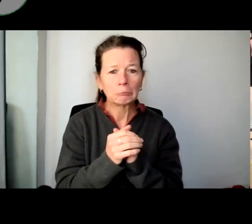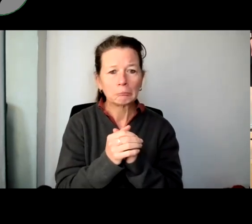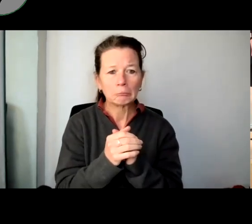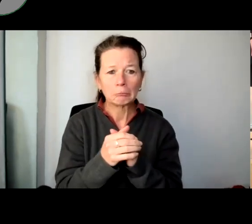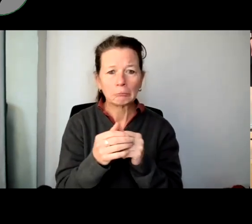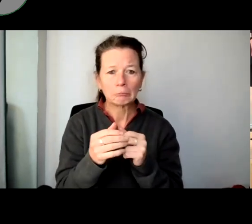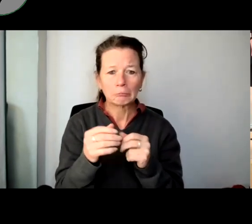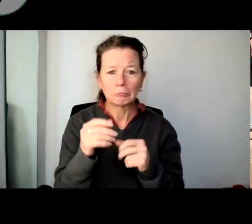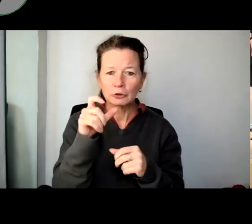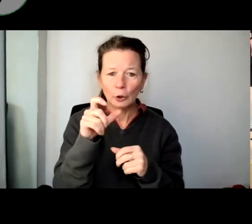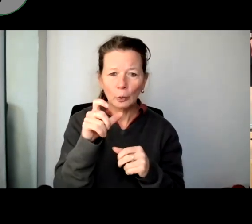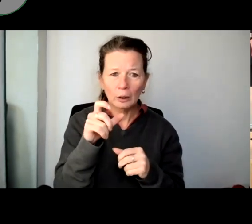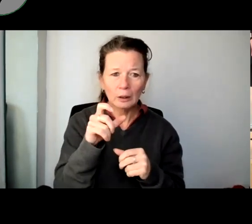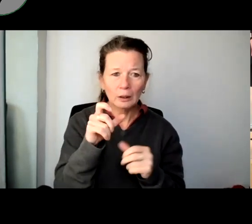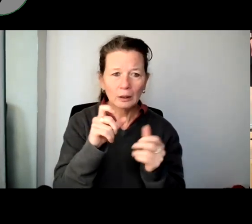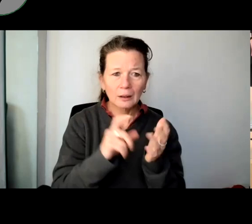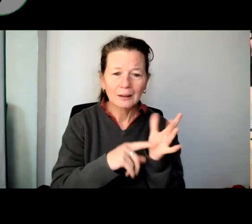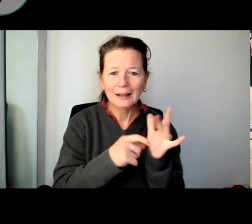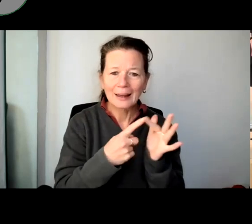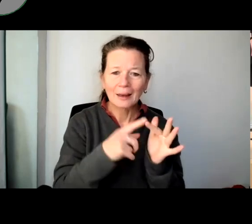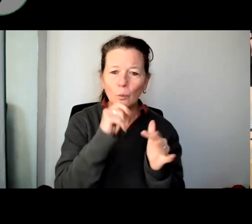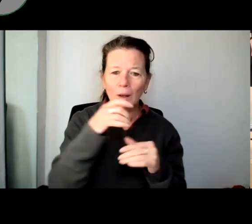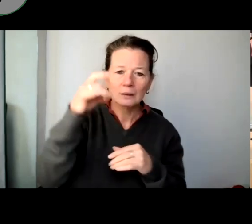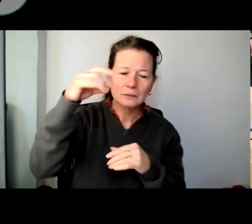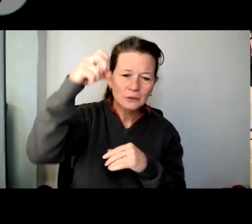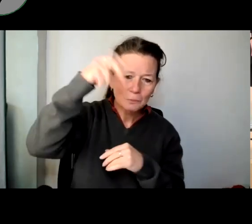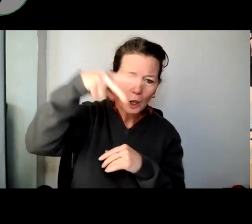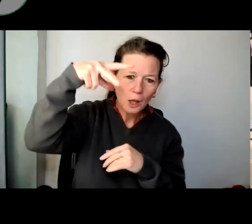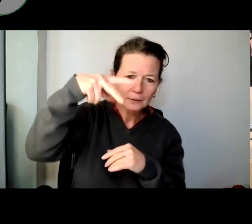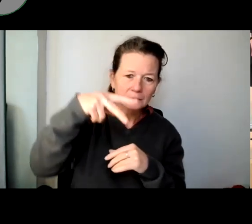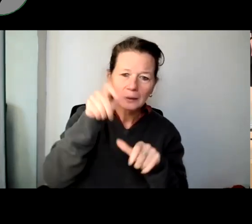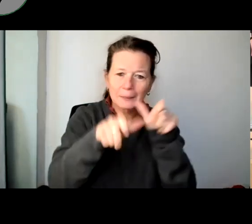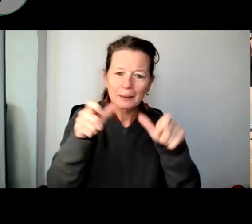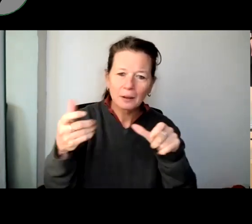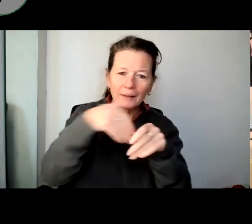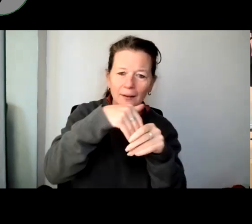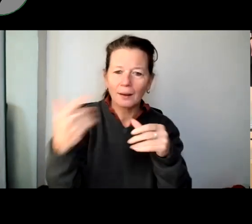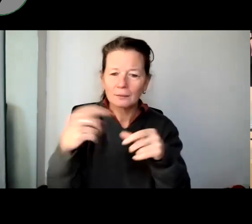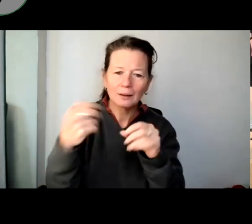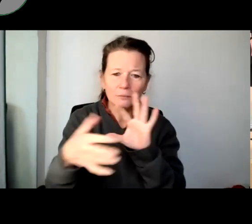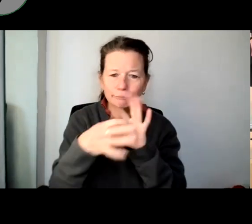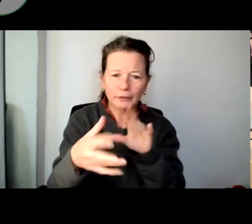so Claire will be spotlighting the various guests that come in and out as we go along,